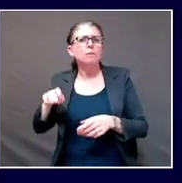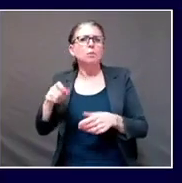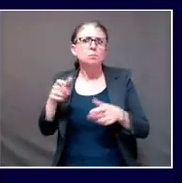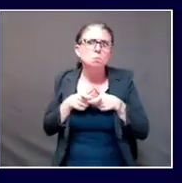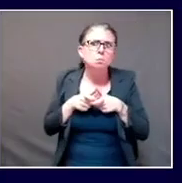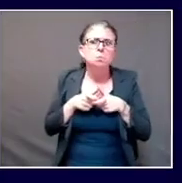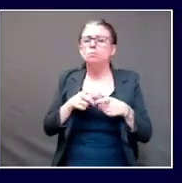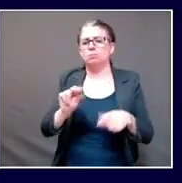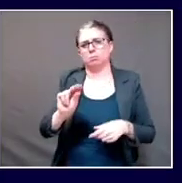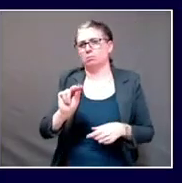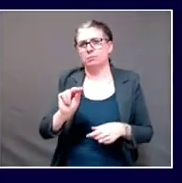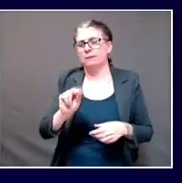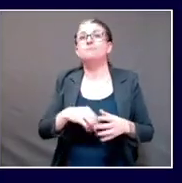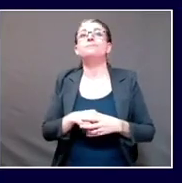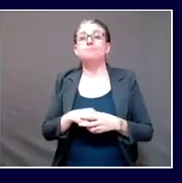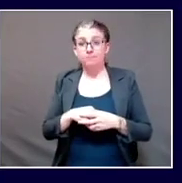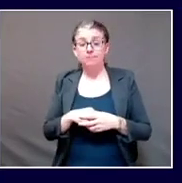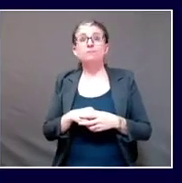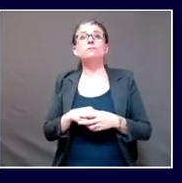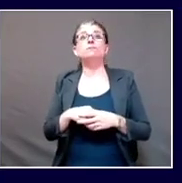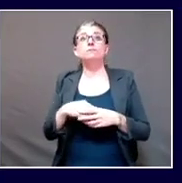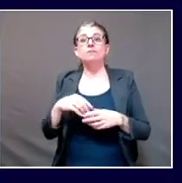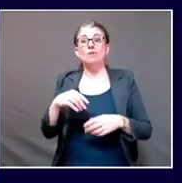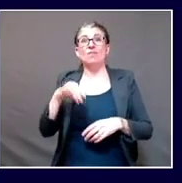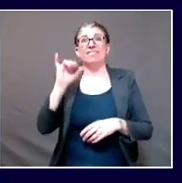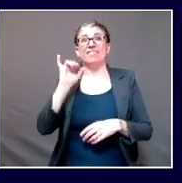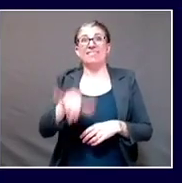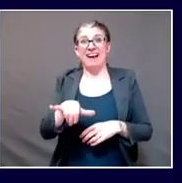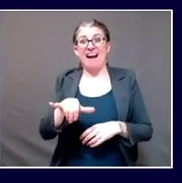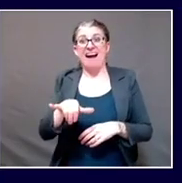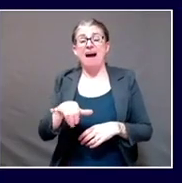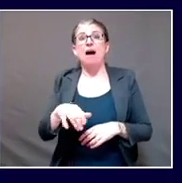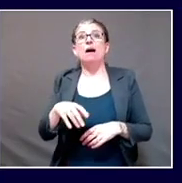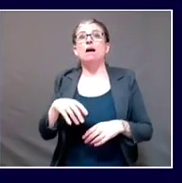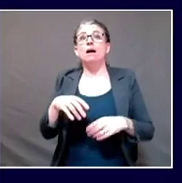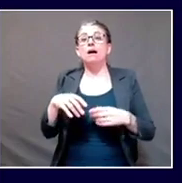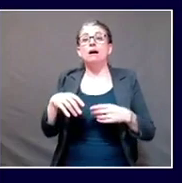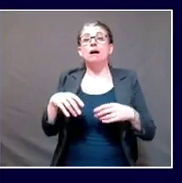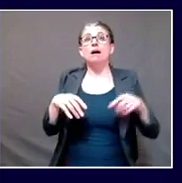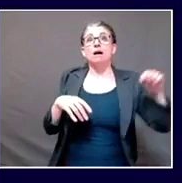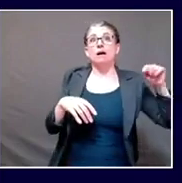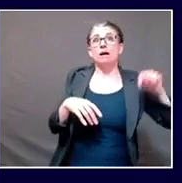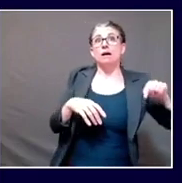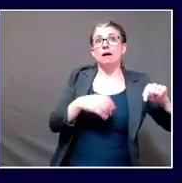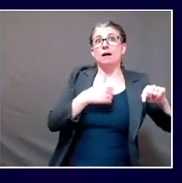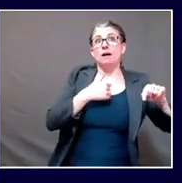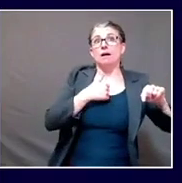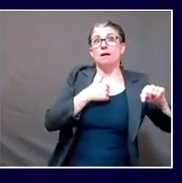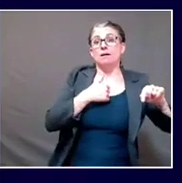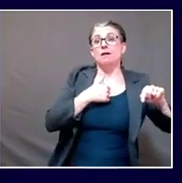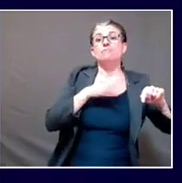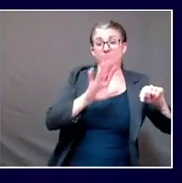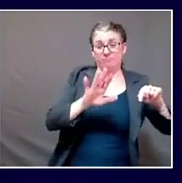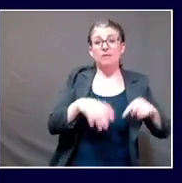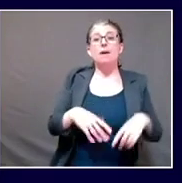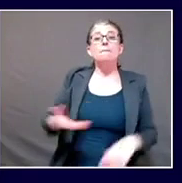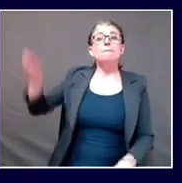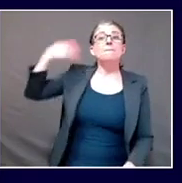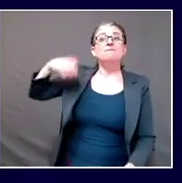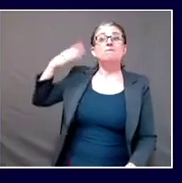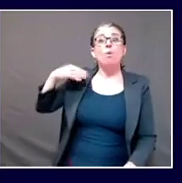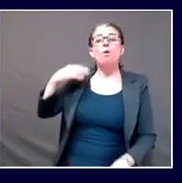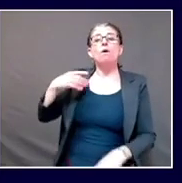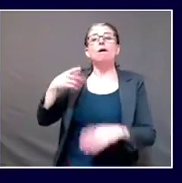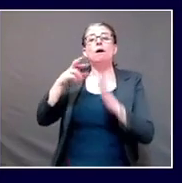types of quarantine, that is to say, for those who are close contacts of confirmed cases as compared to